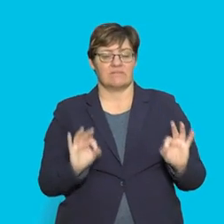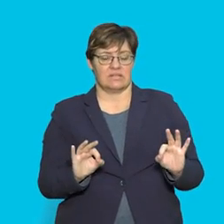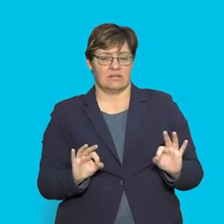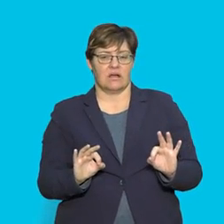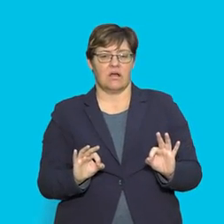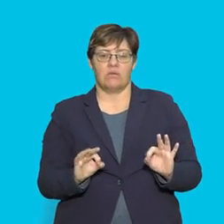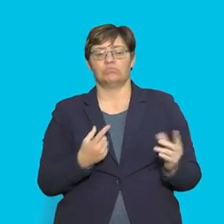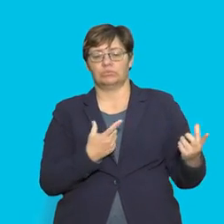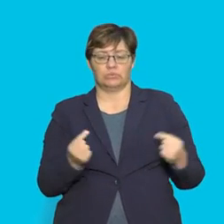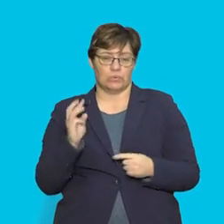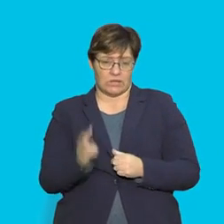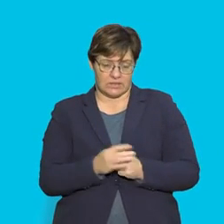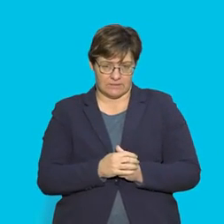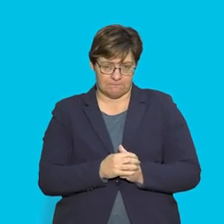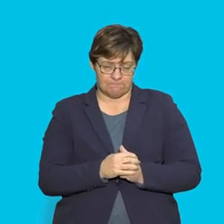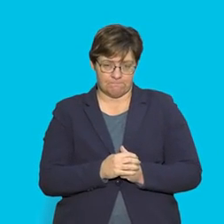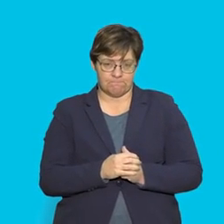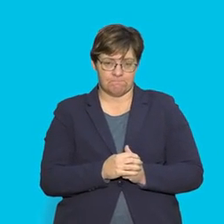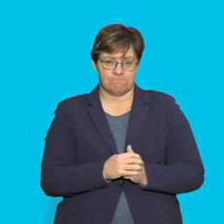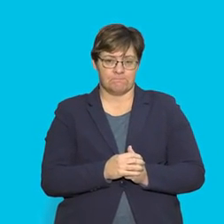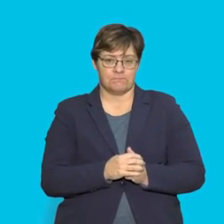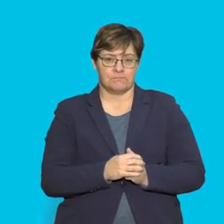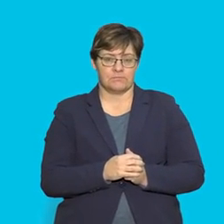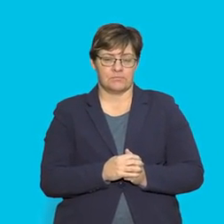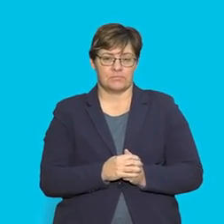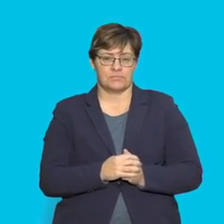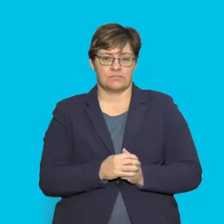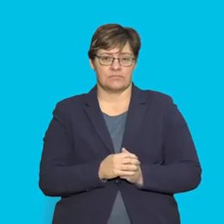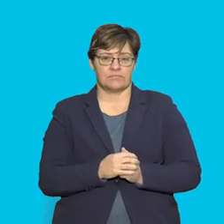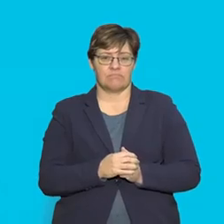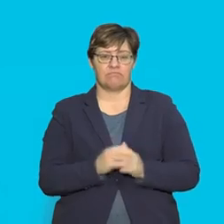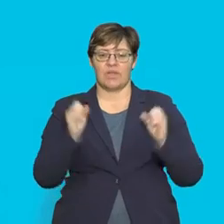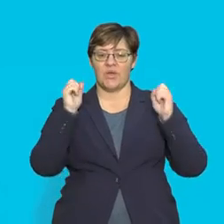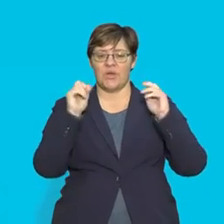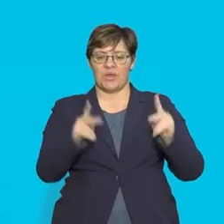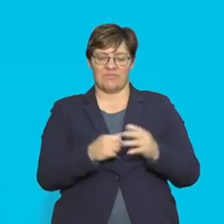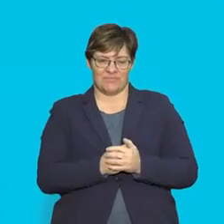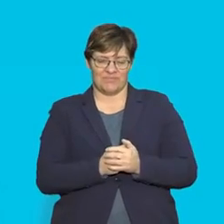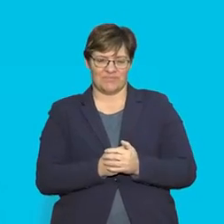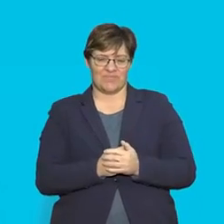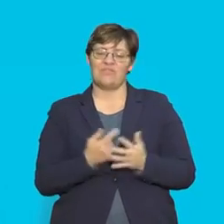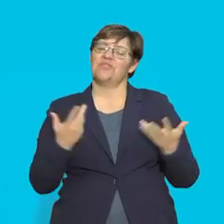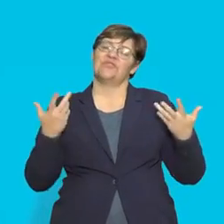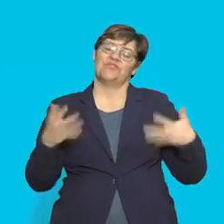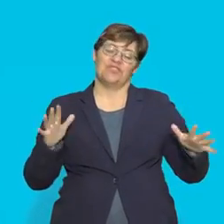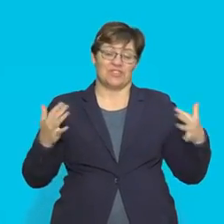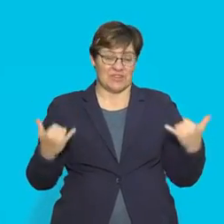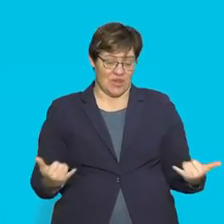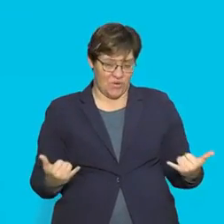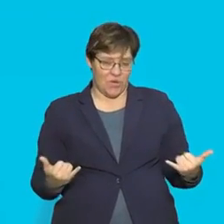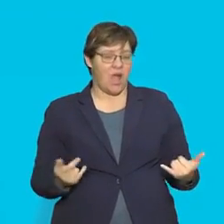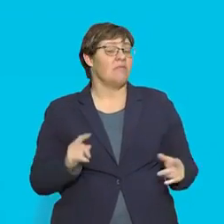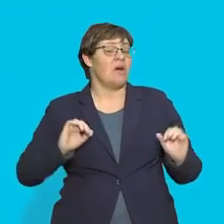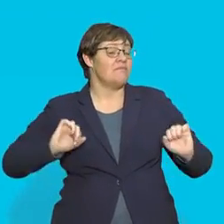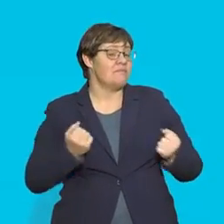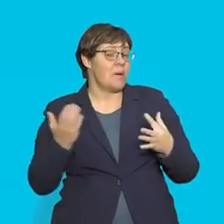definitely what you needed to do with this particular question. All right, guys, that's it from me for now. I